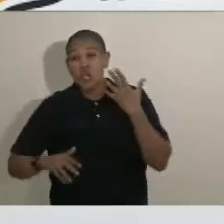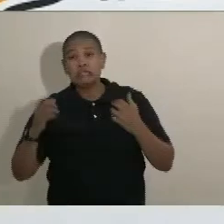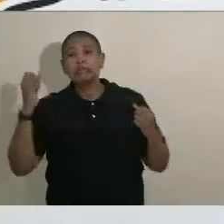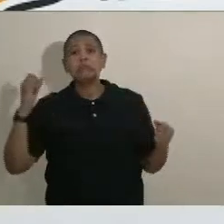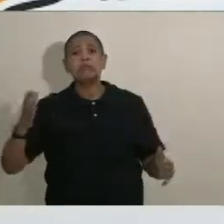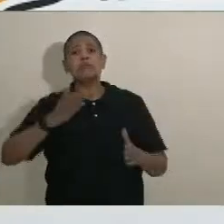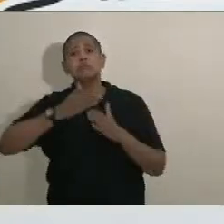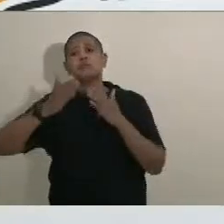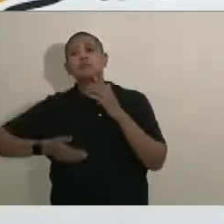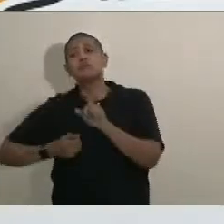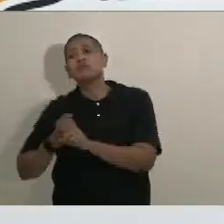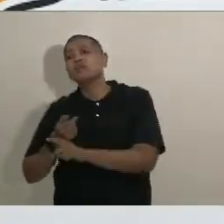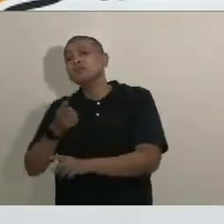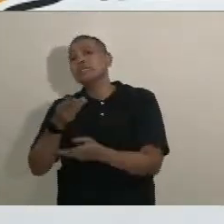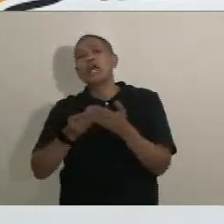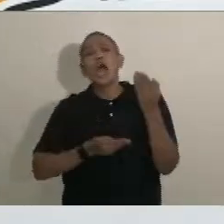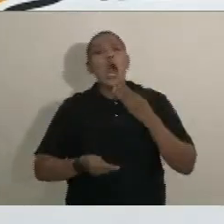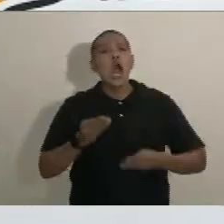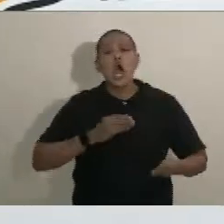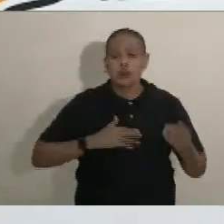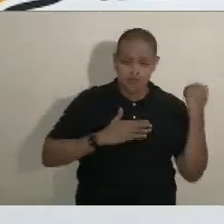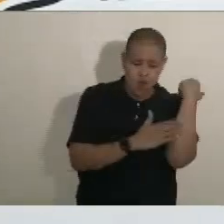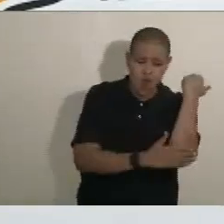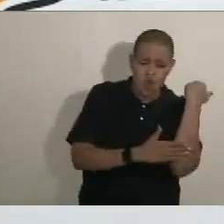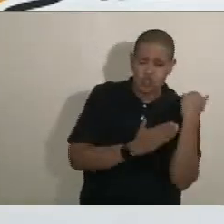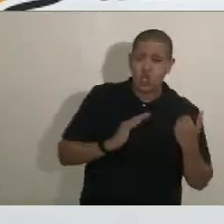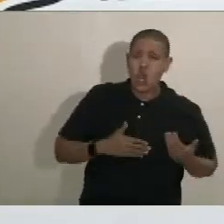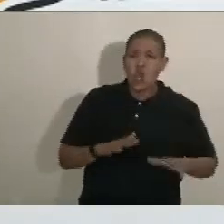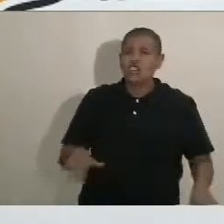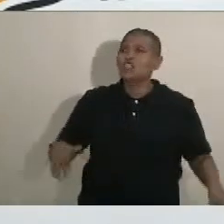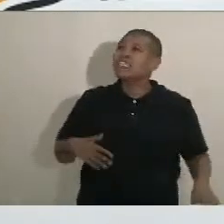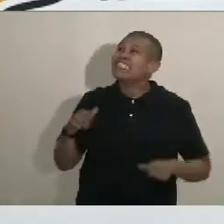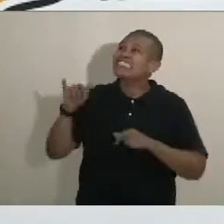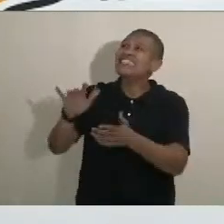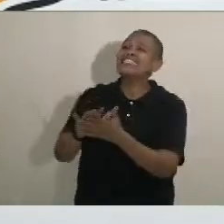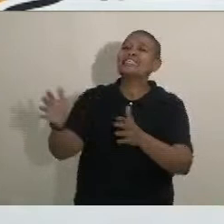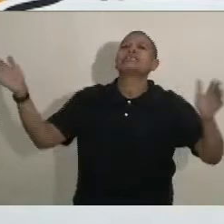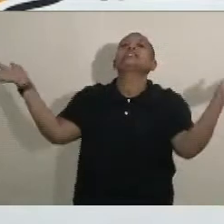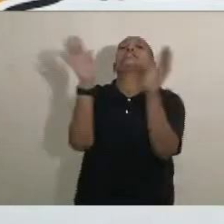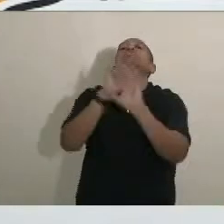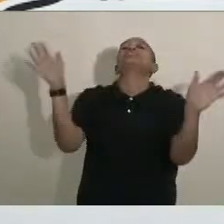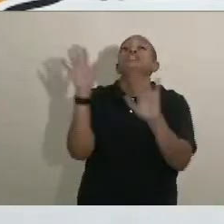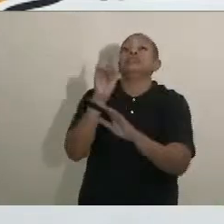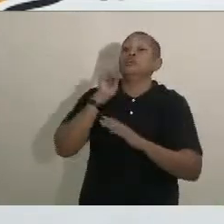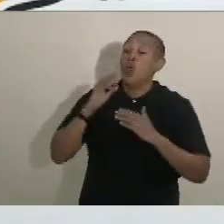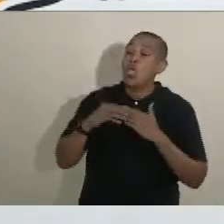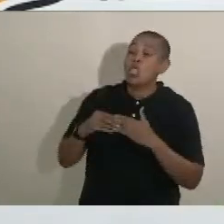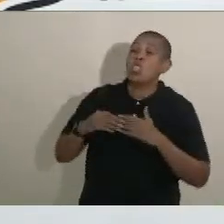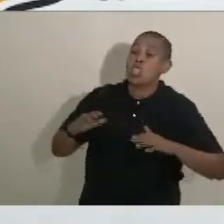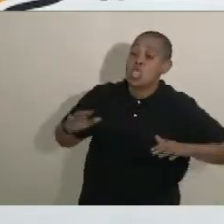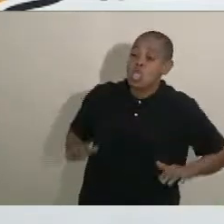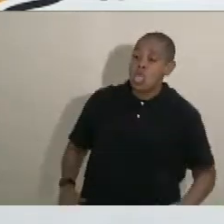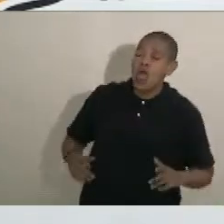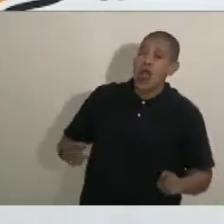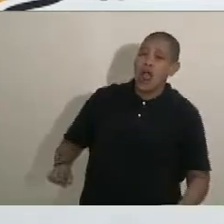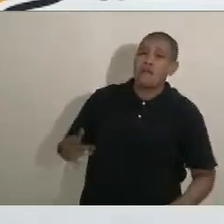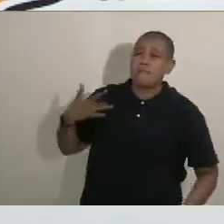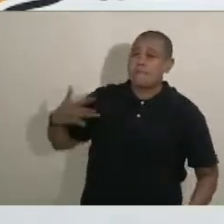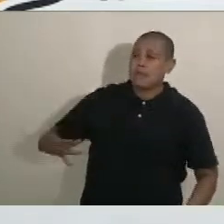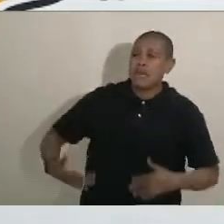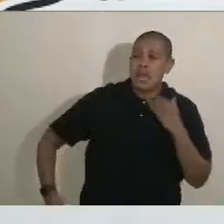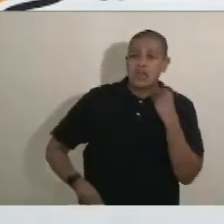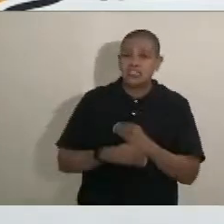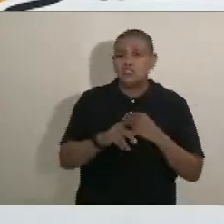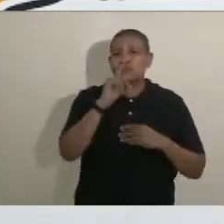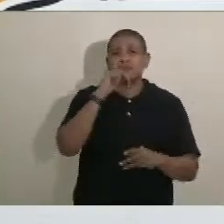effects affecting our economy, our country, our children not going to school. And so the relaxation was intended also